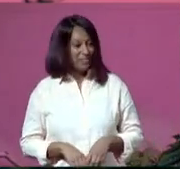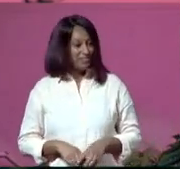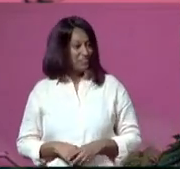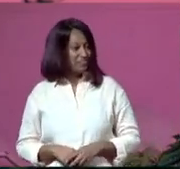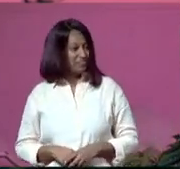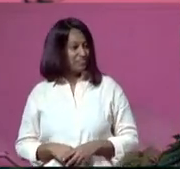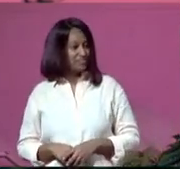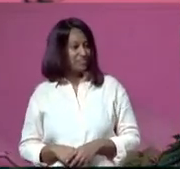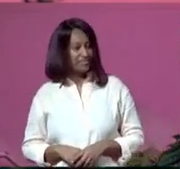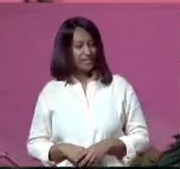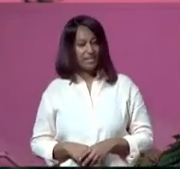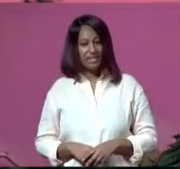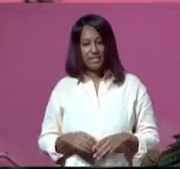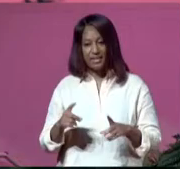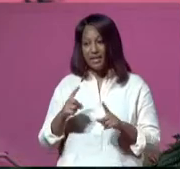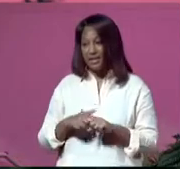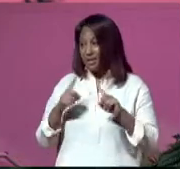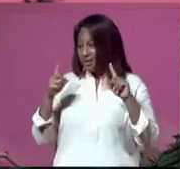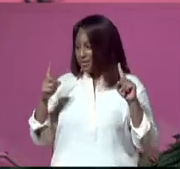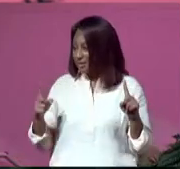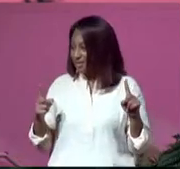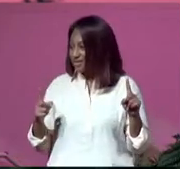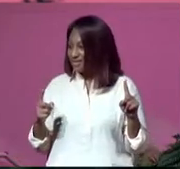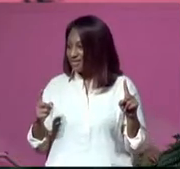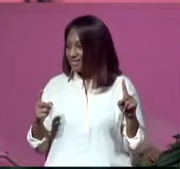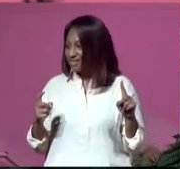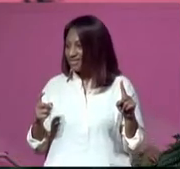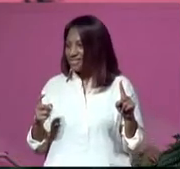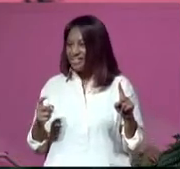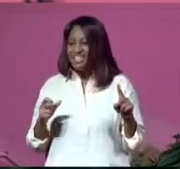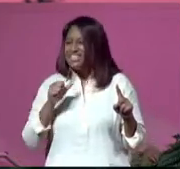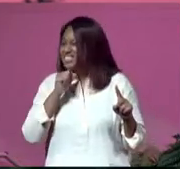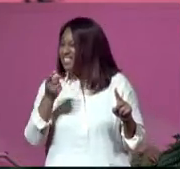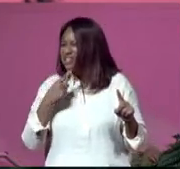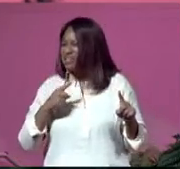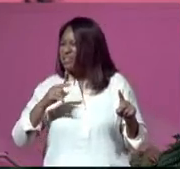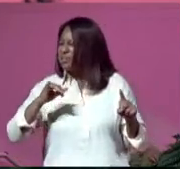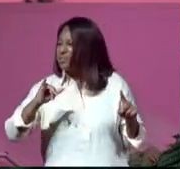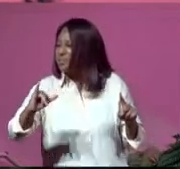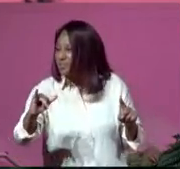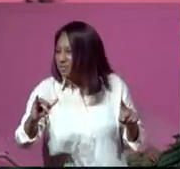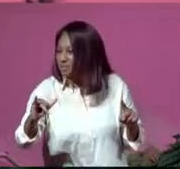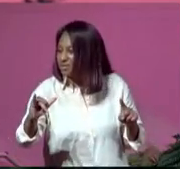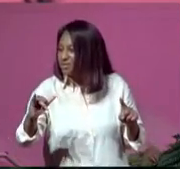Freddie, her authenticity for attachments.